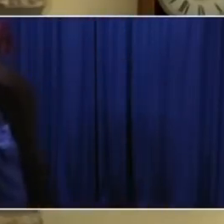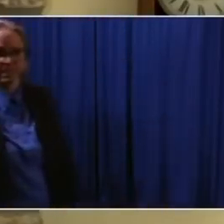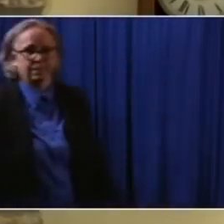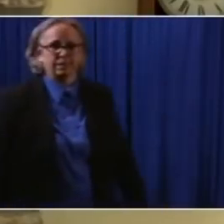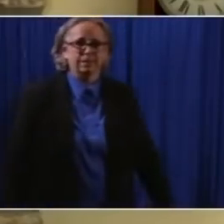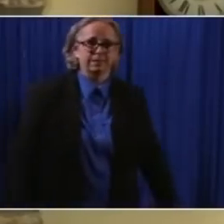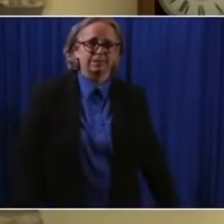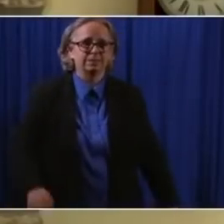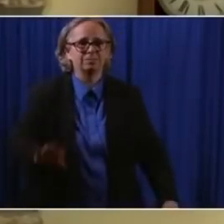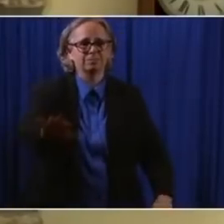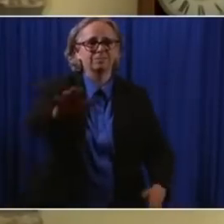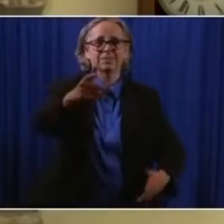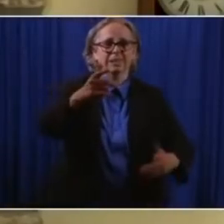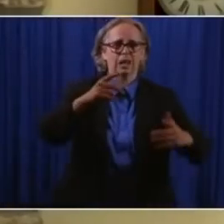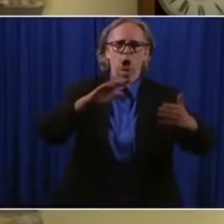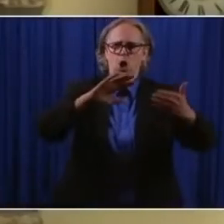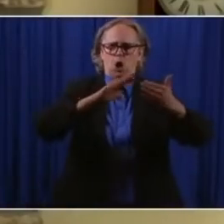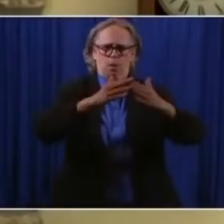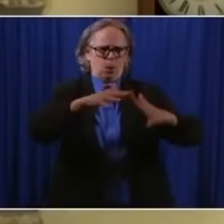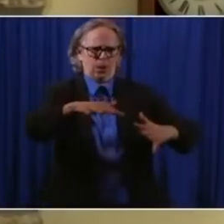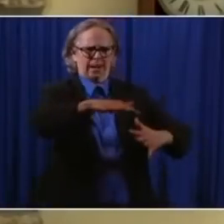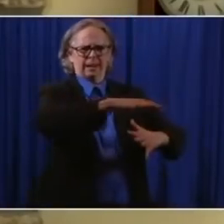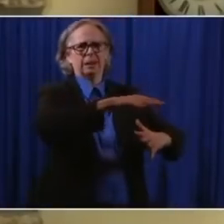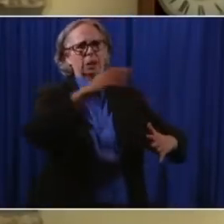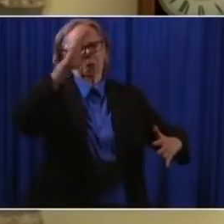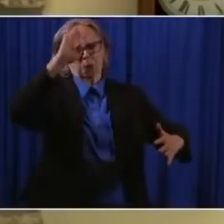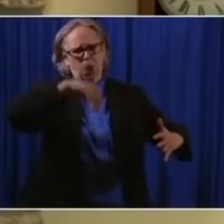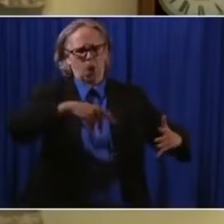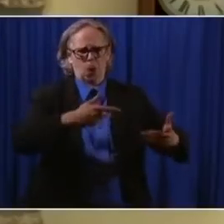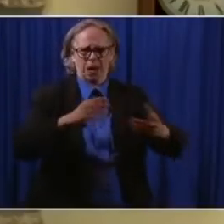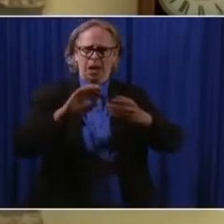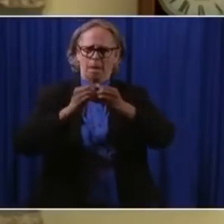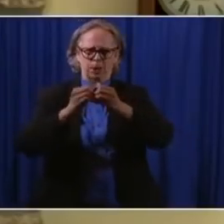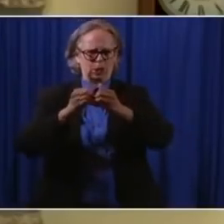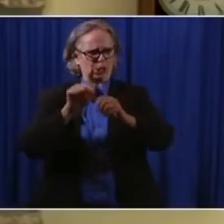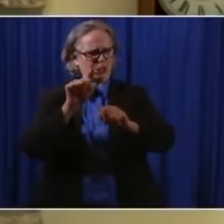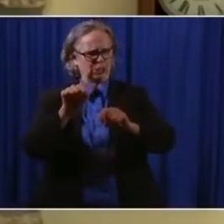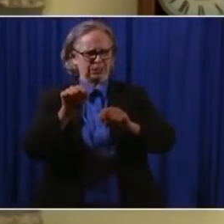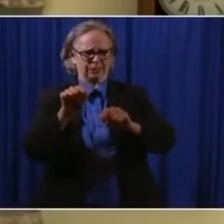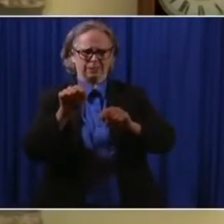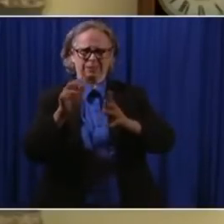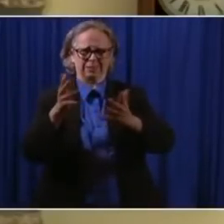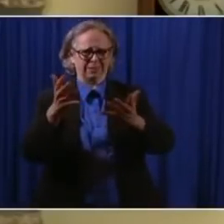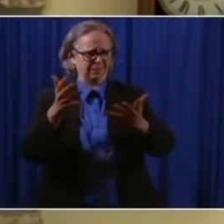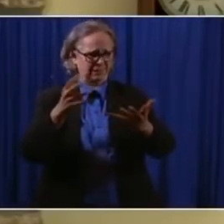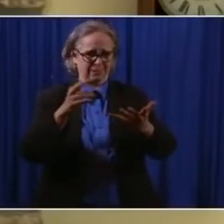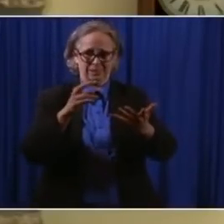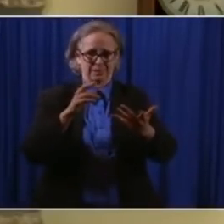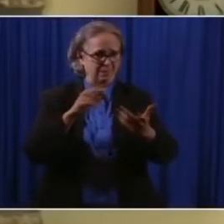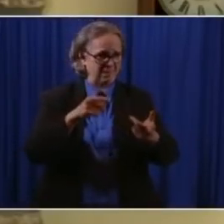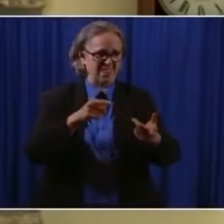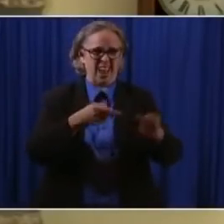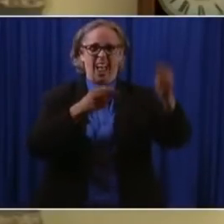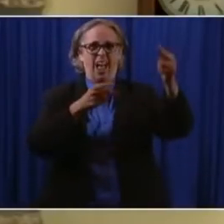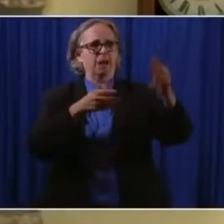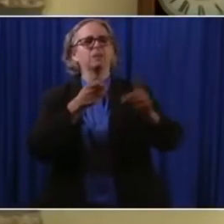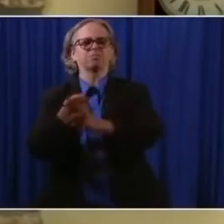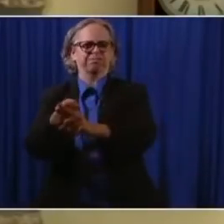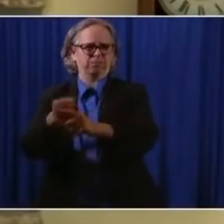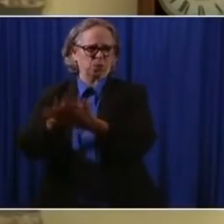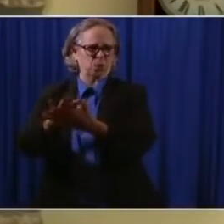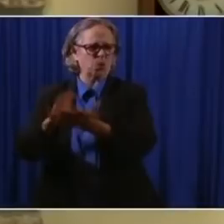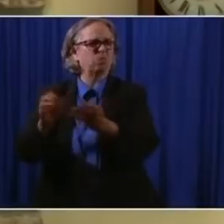down. Because if they don't get the numbers down, I think it's unlikely that they're going to be, frankly, successful